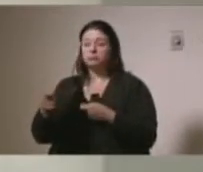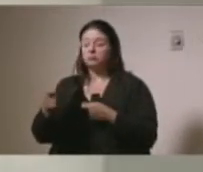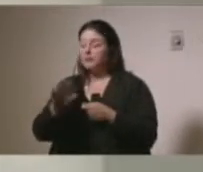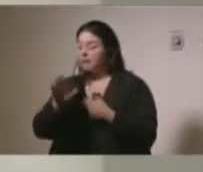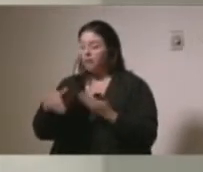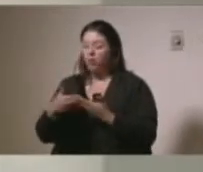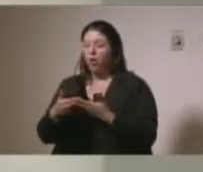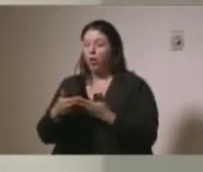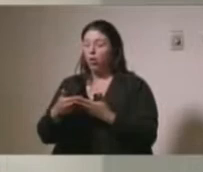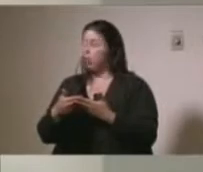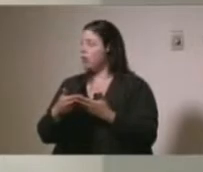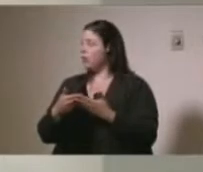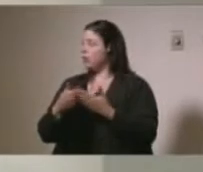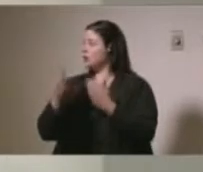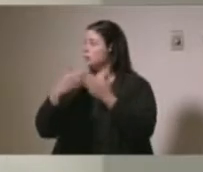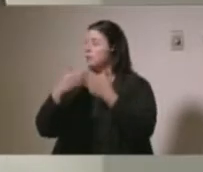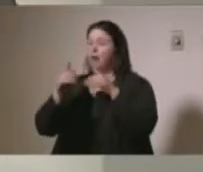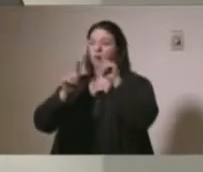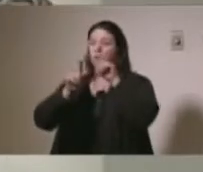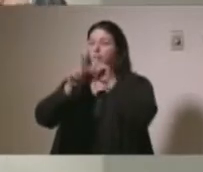back, you see, into the